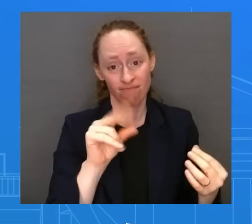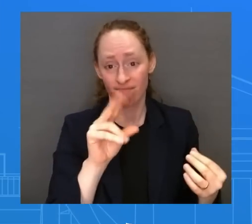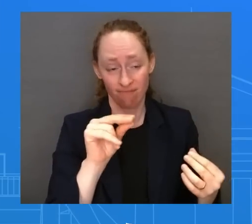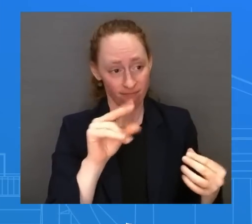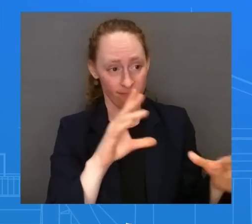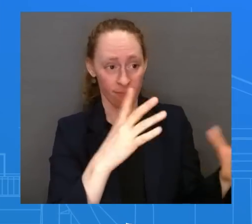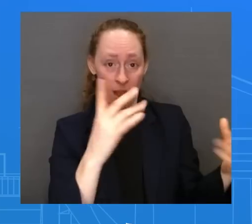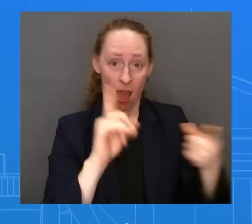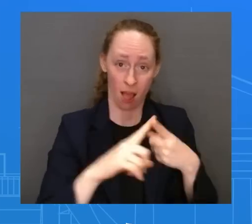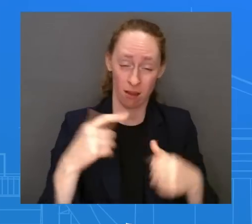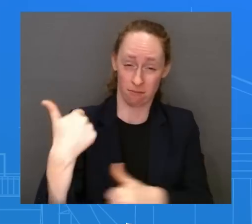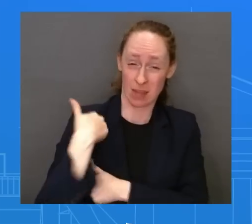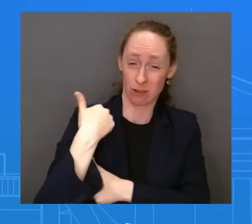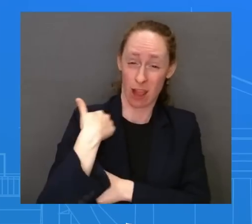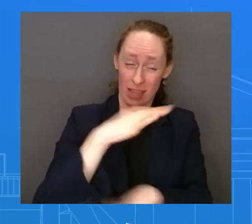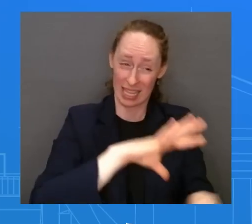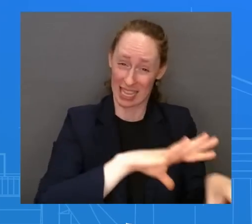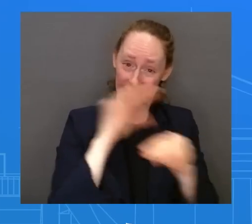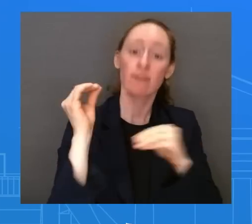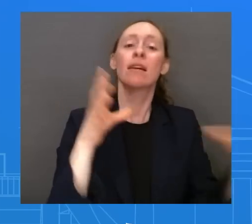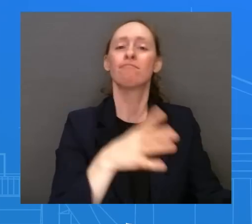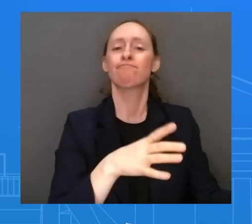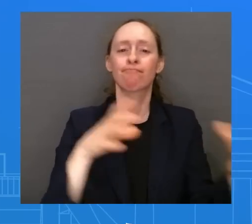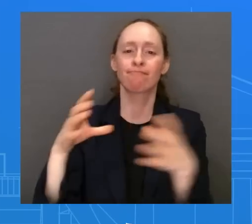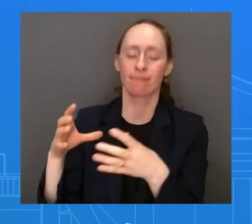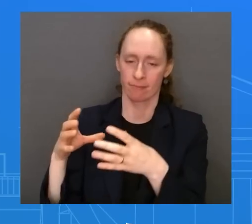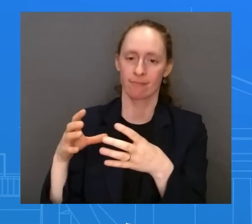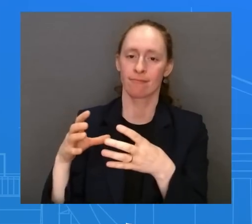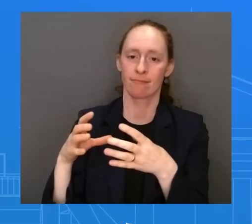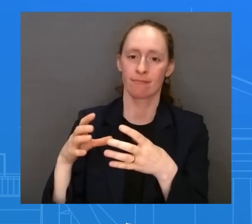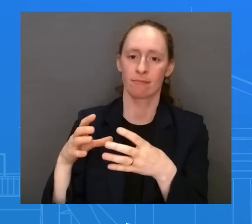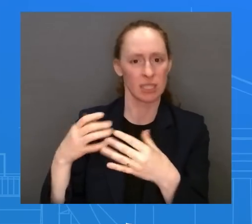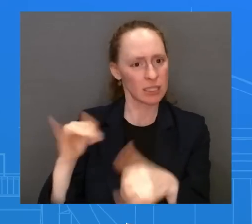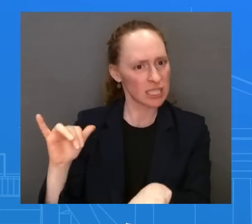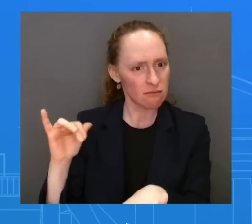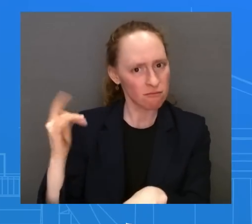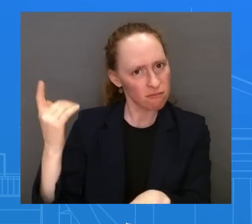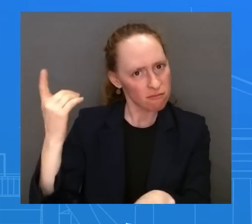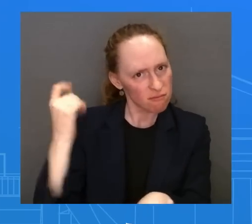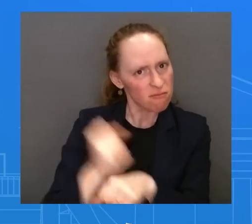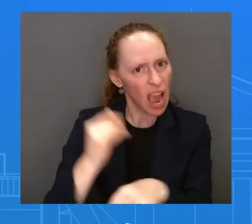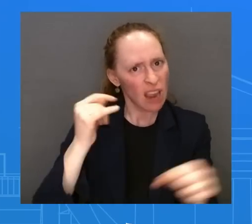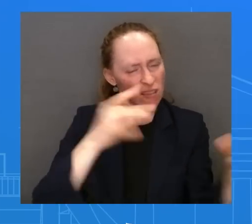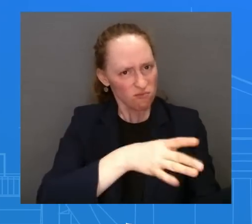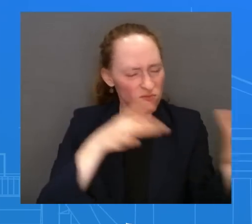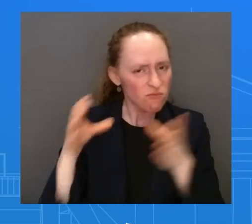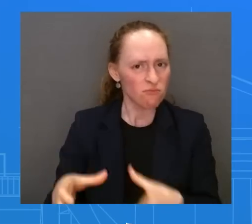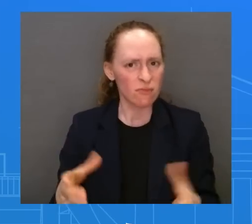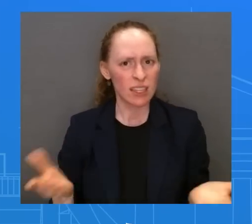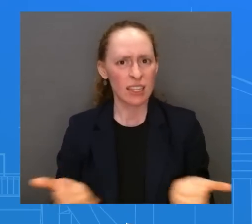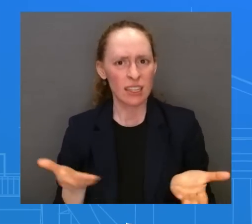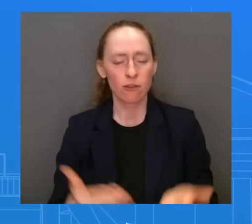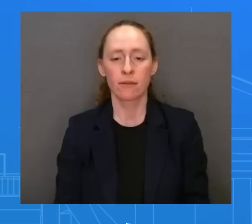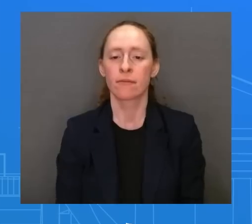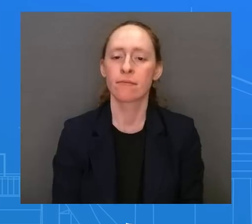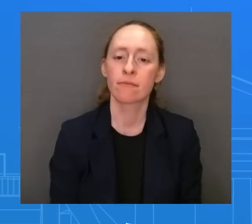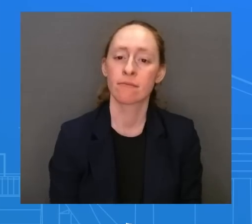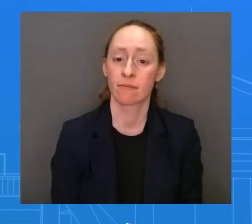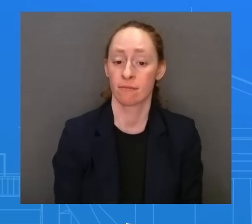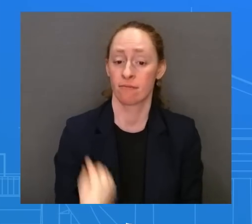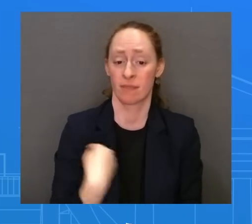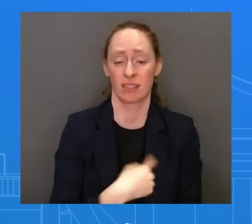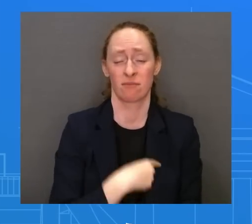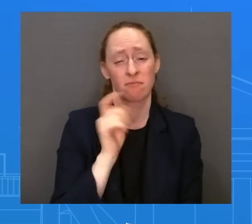now I'd be remiss if I did not also express our gratitude to the many private and non-profit groups including those comprising Veterans of the war